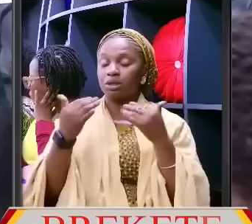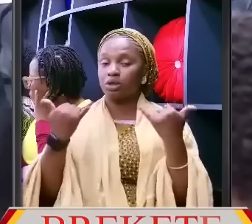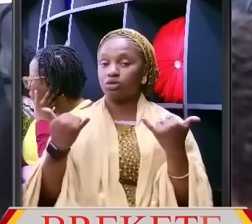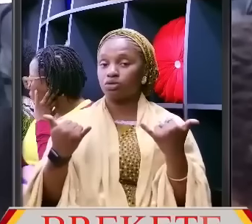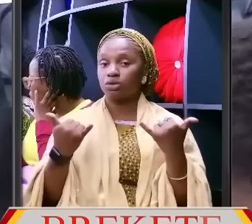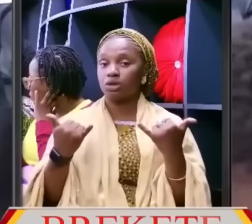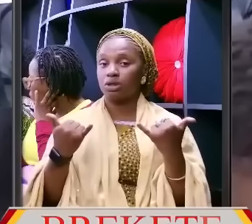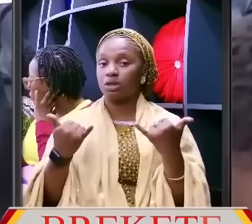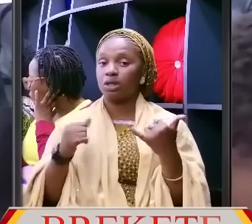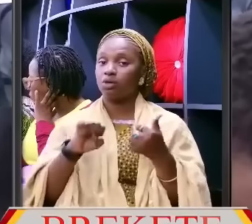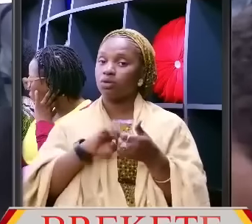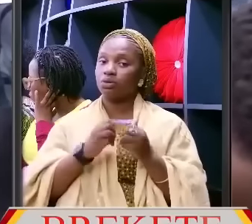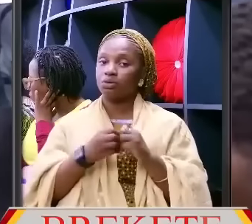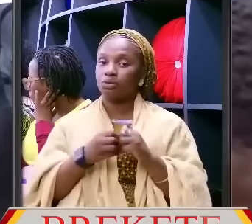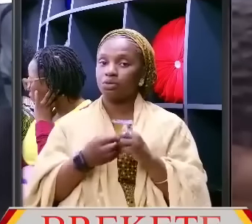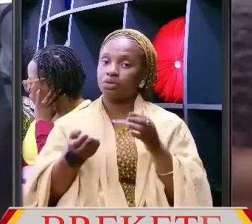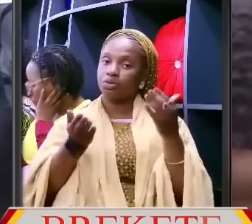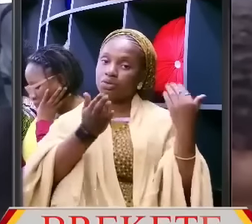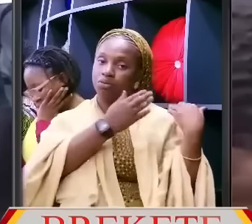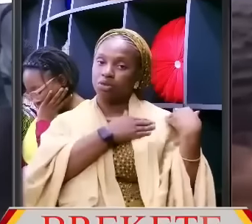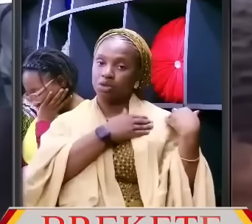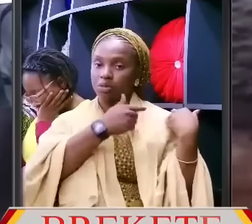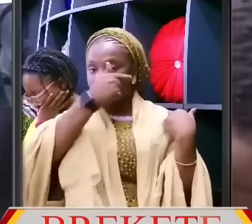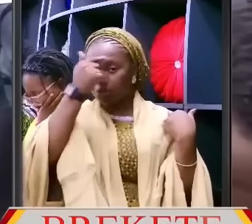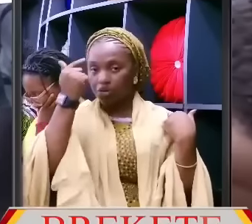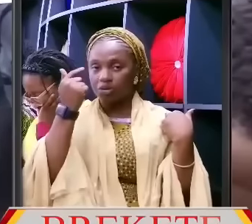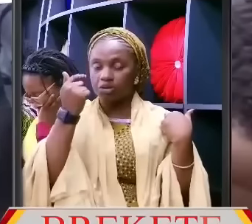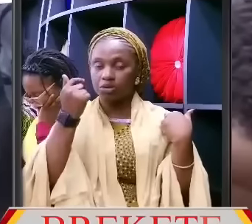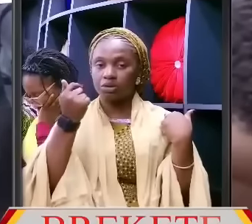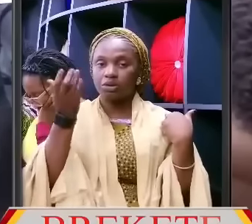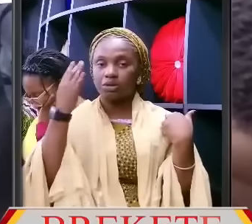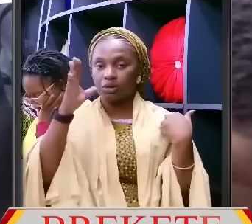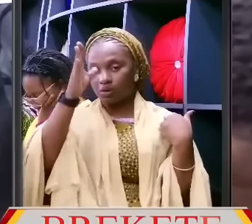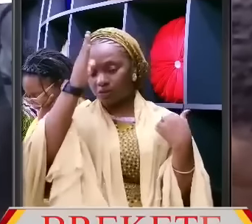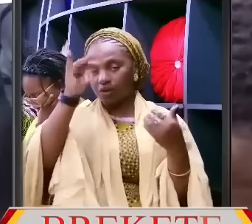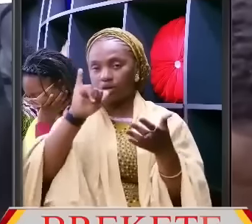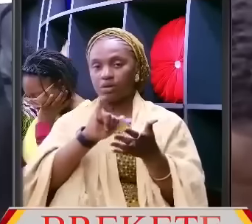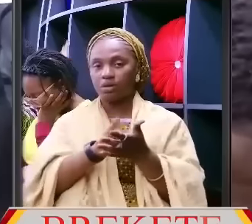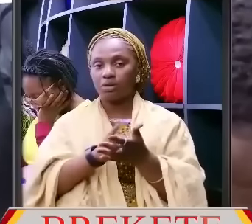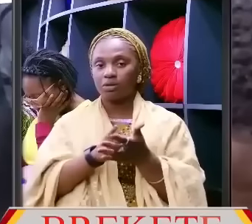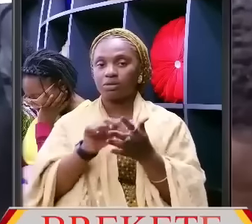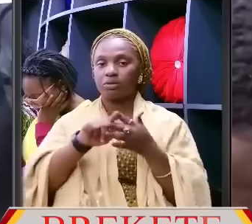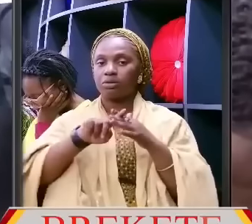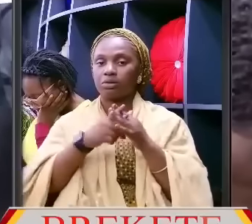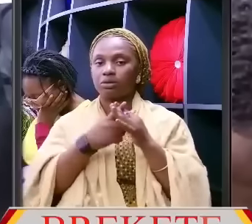initiated everything. So,